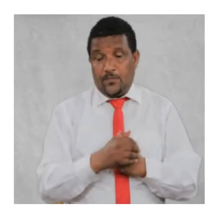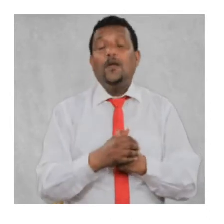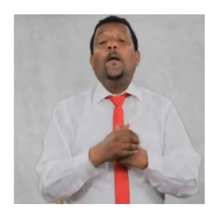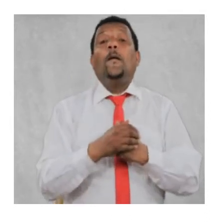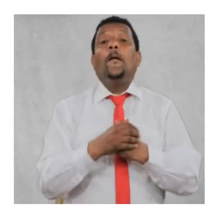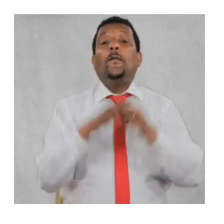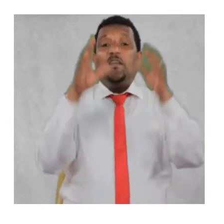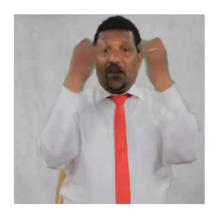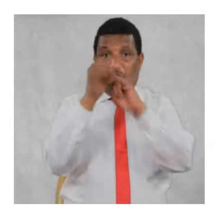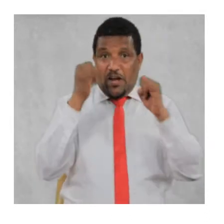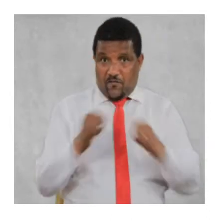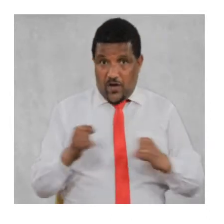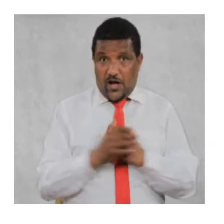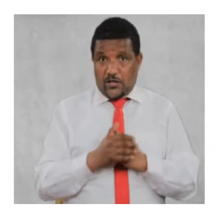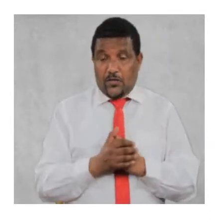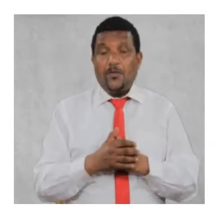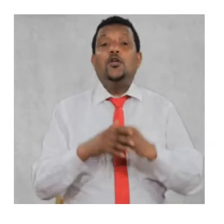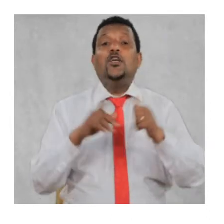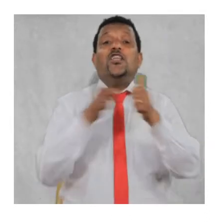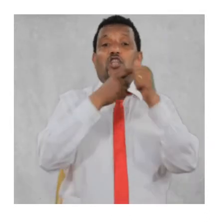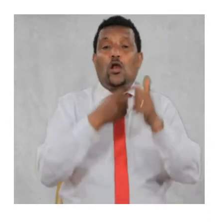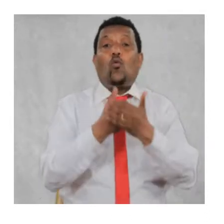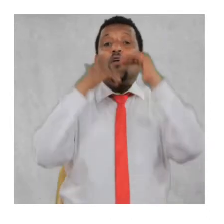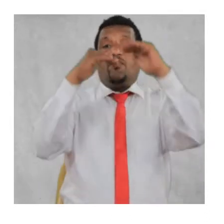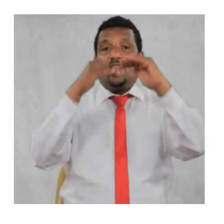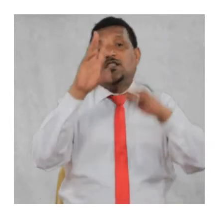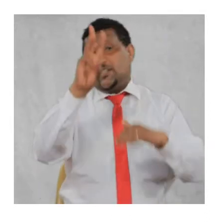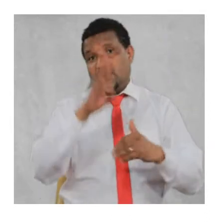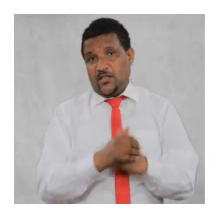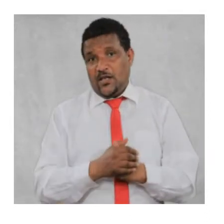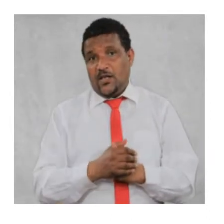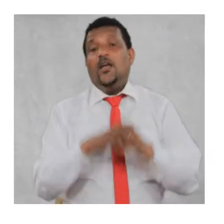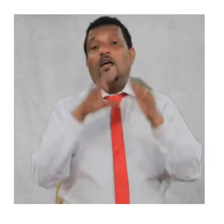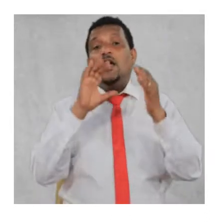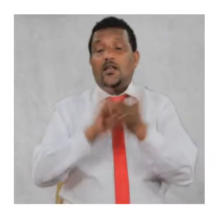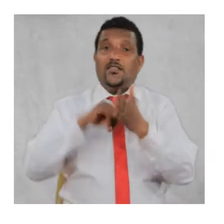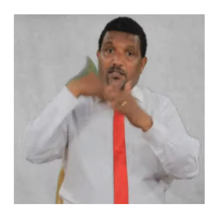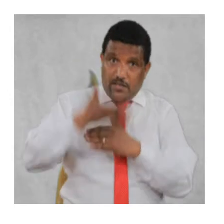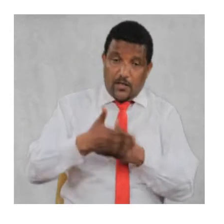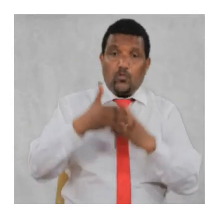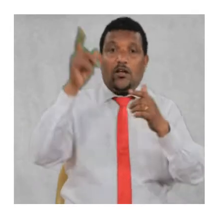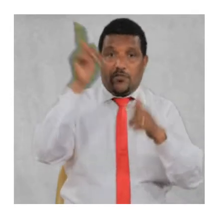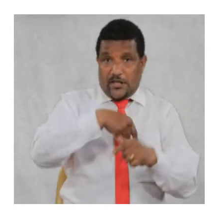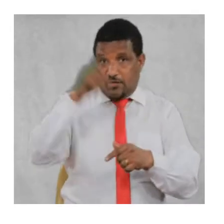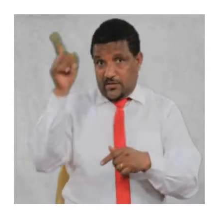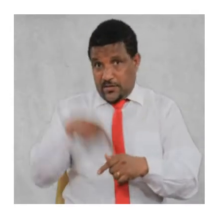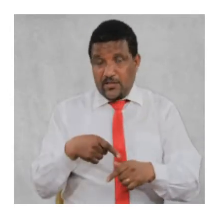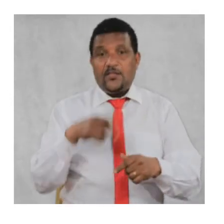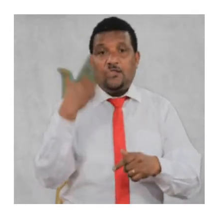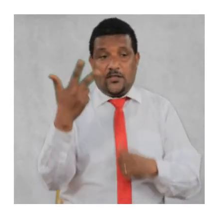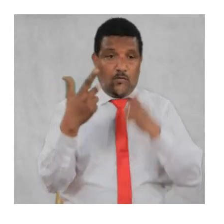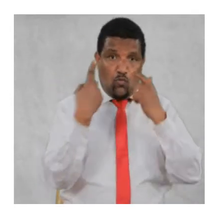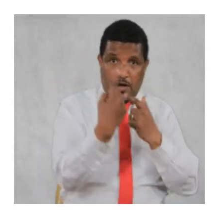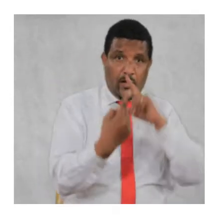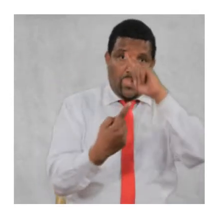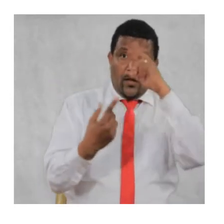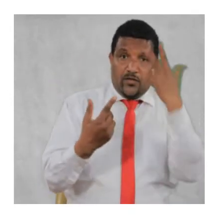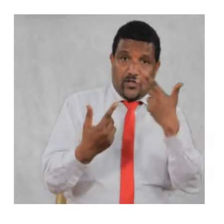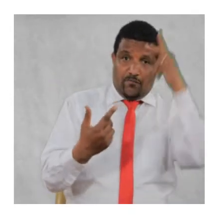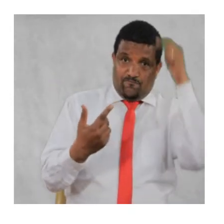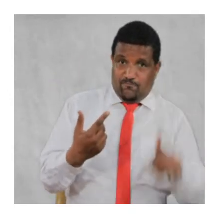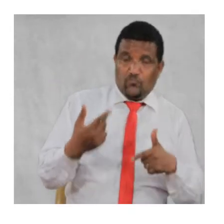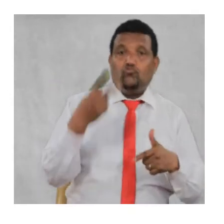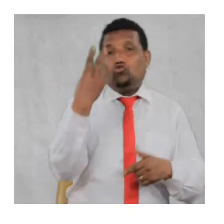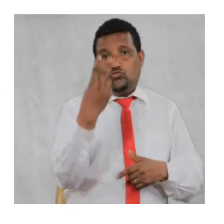by the initial quantity is 6, and then when we cancel by 3 1, by 3